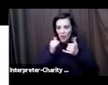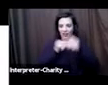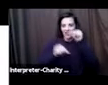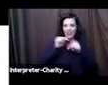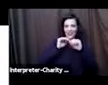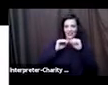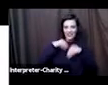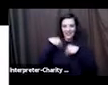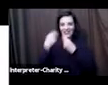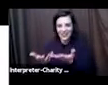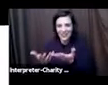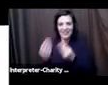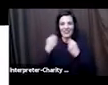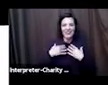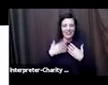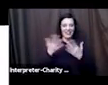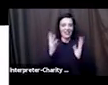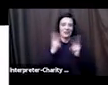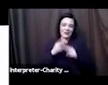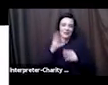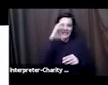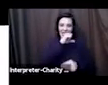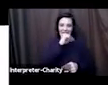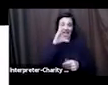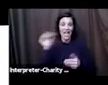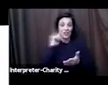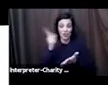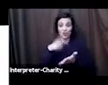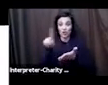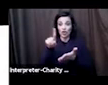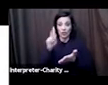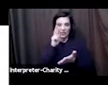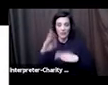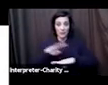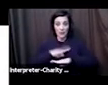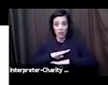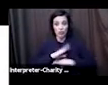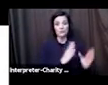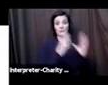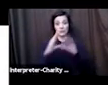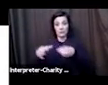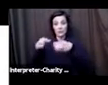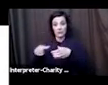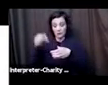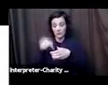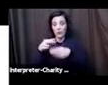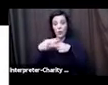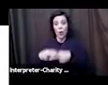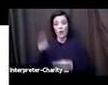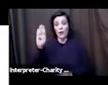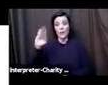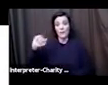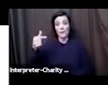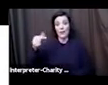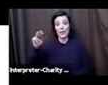situation. So a guess and check type of thing. Next, we have the big red button device. Is called a Big Mac. So what happens is I record